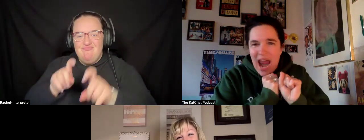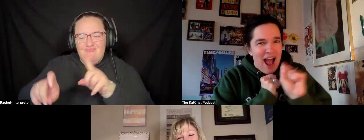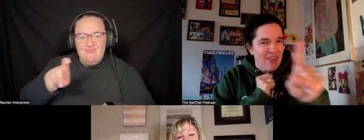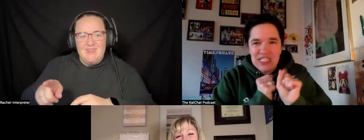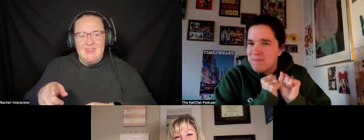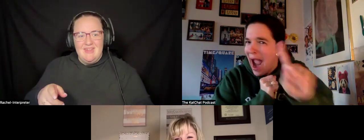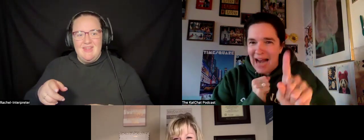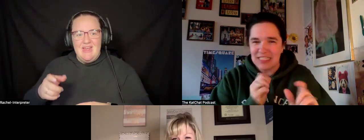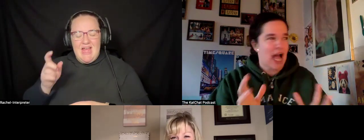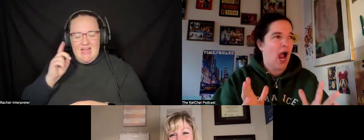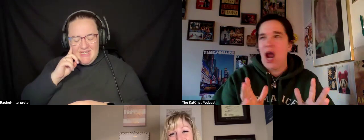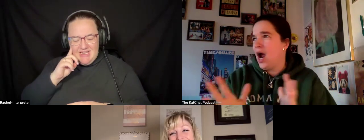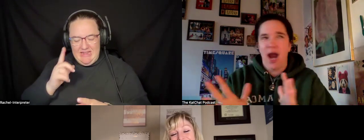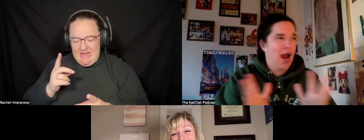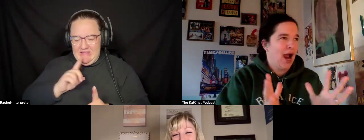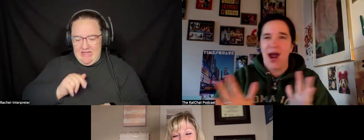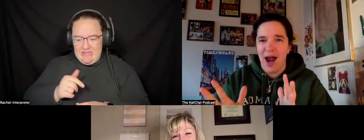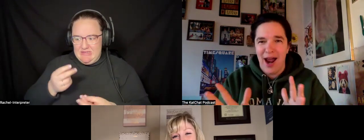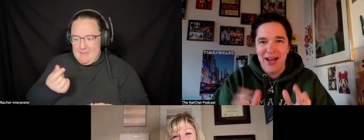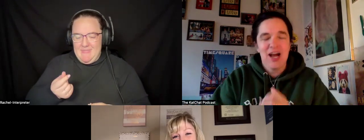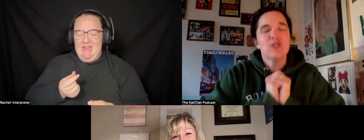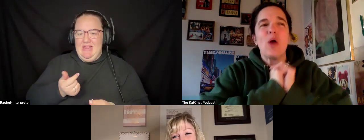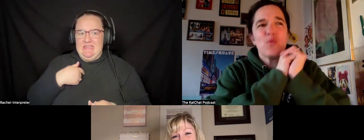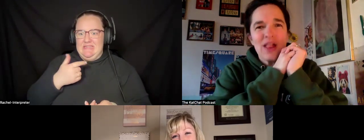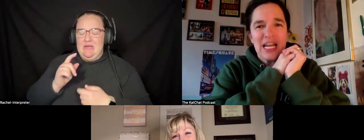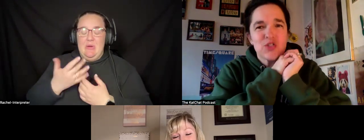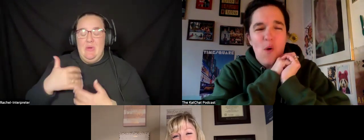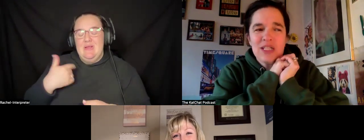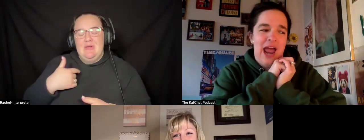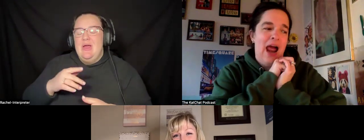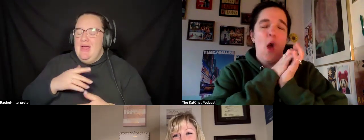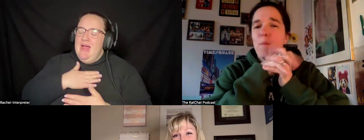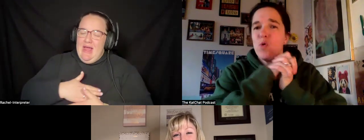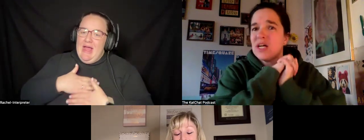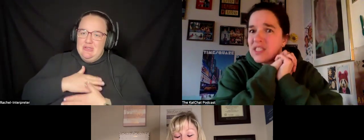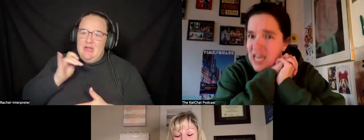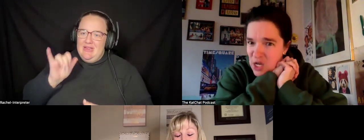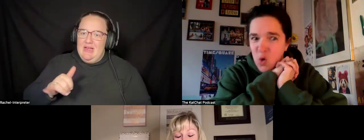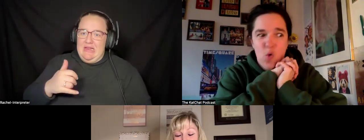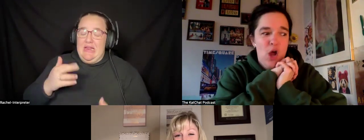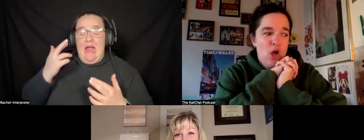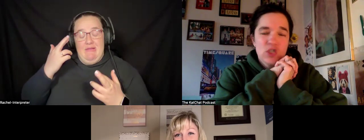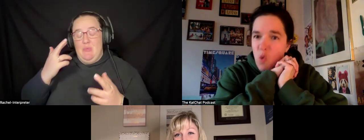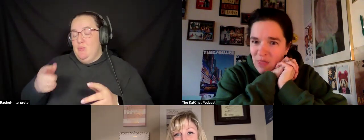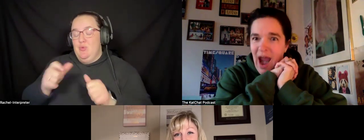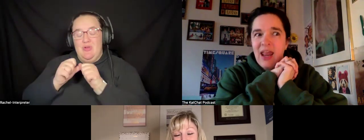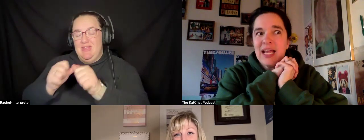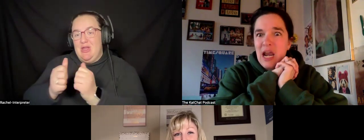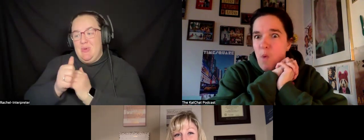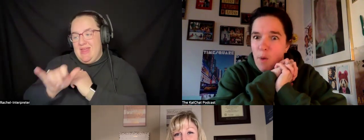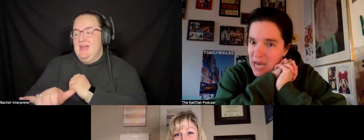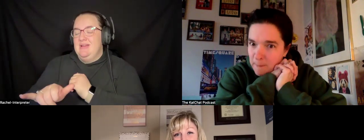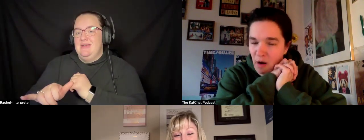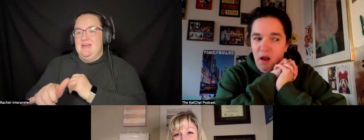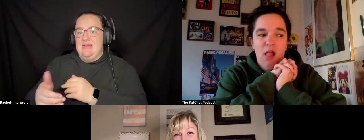answer right on the spot. Like, So I really enjoyed that. I hope you continue doing that and